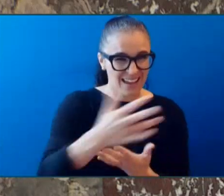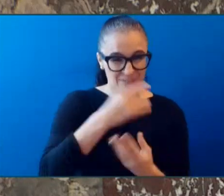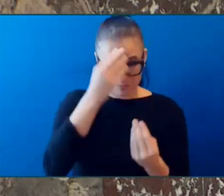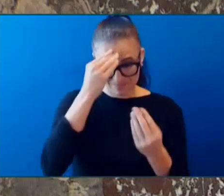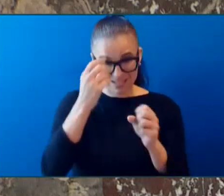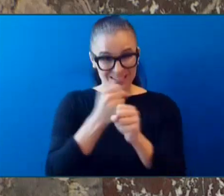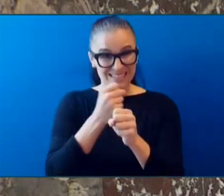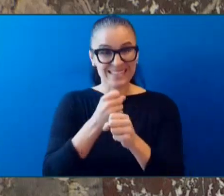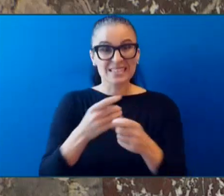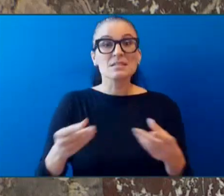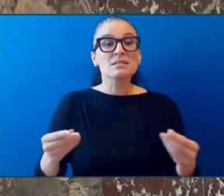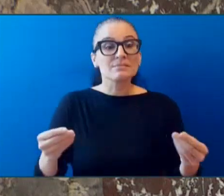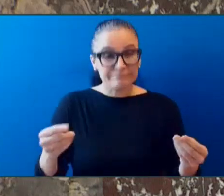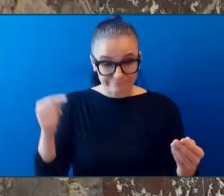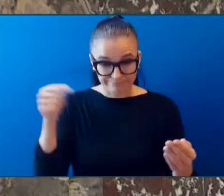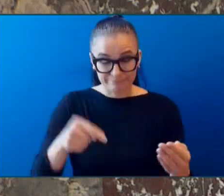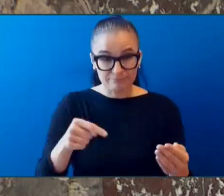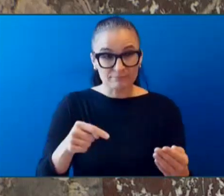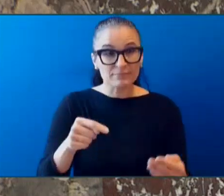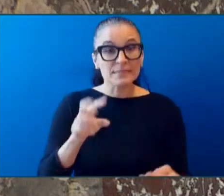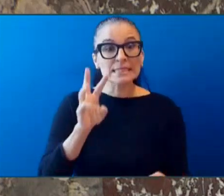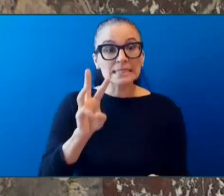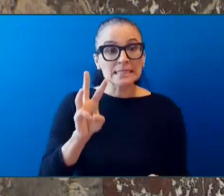Canada are in British Columbia.